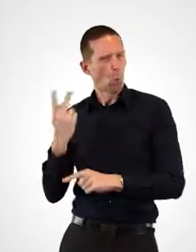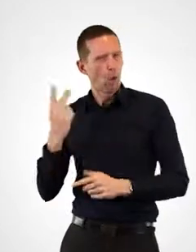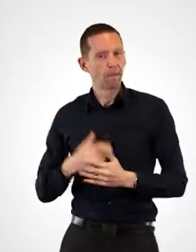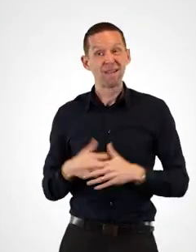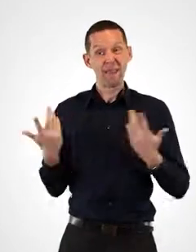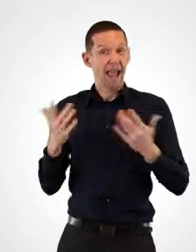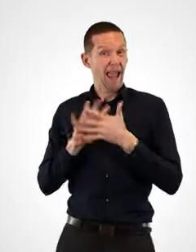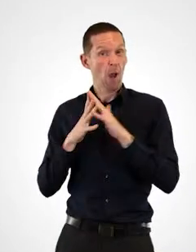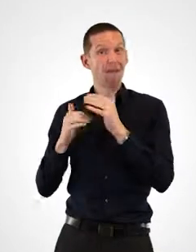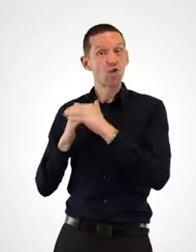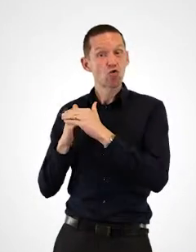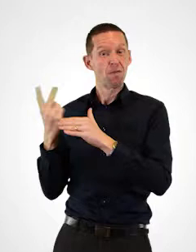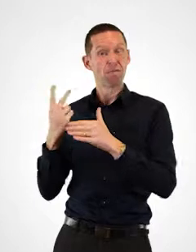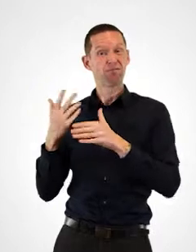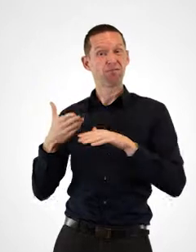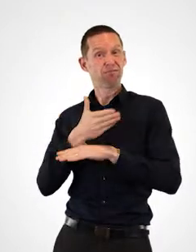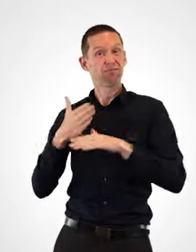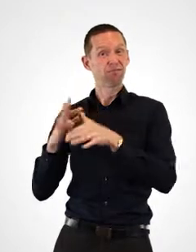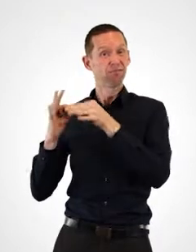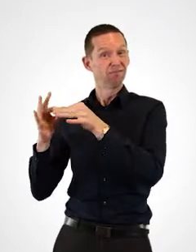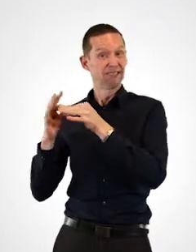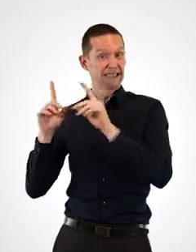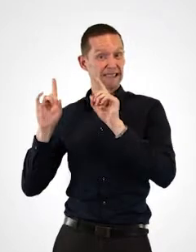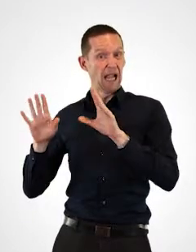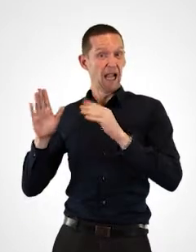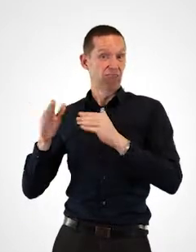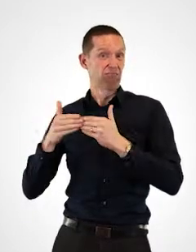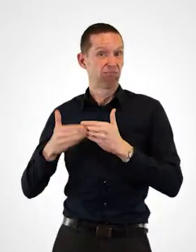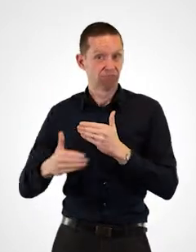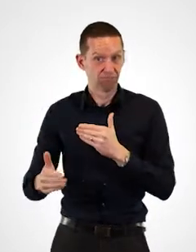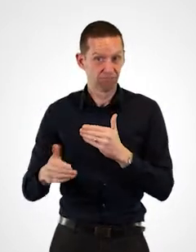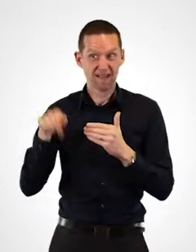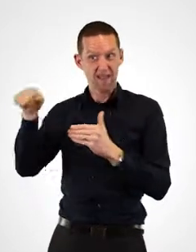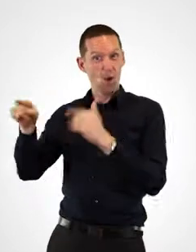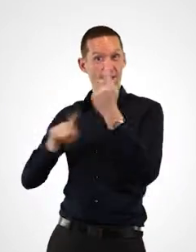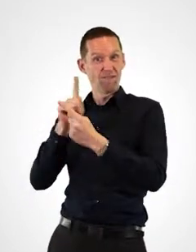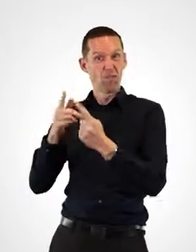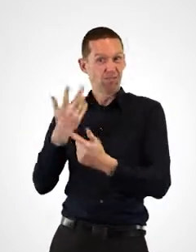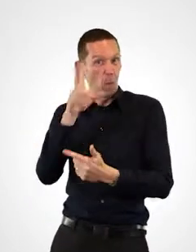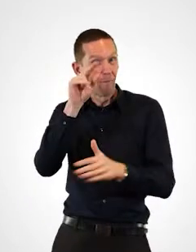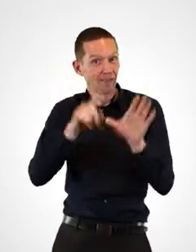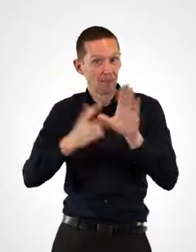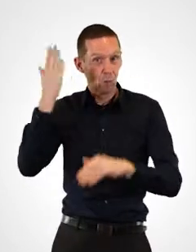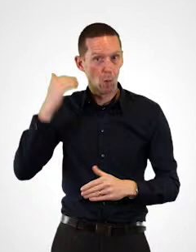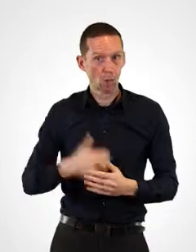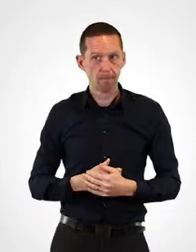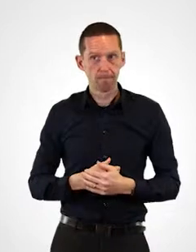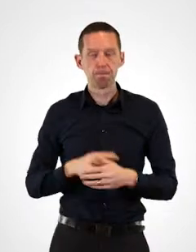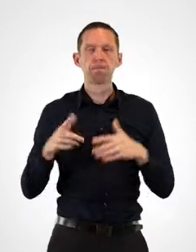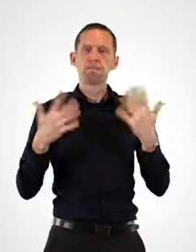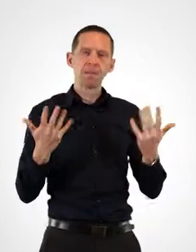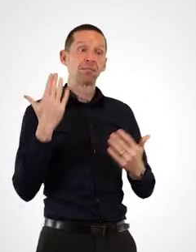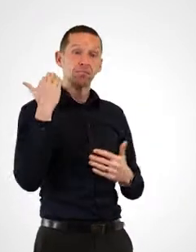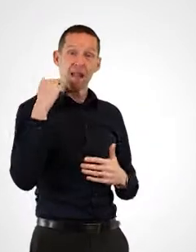where our friendship and our collaboration began at that conference about 12 years ago. And most recently,